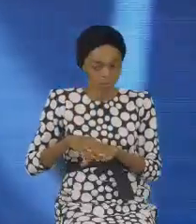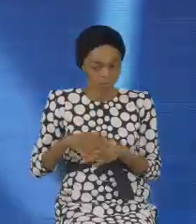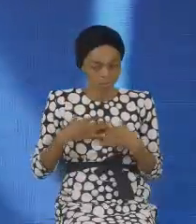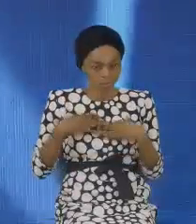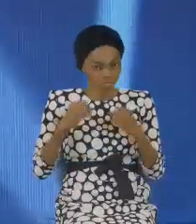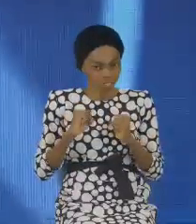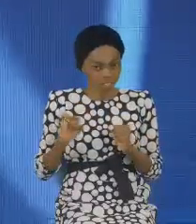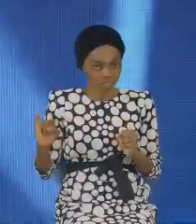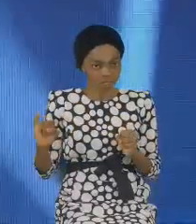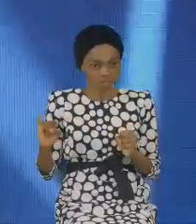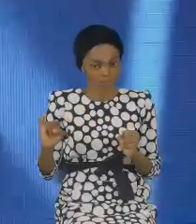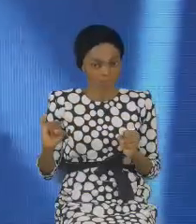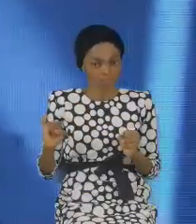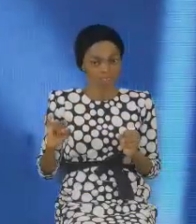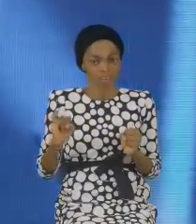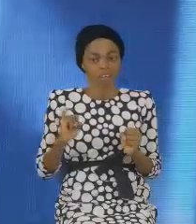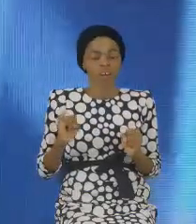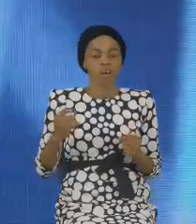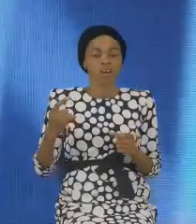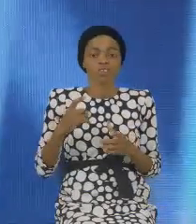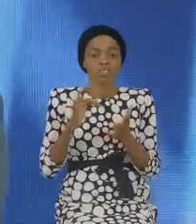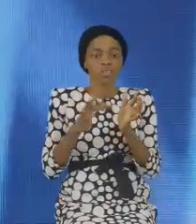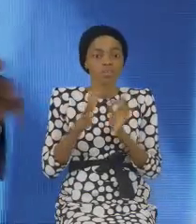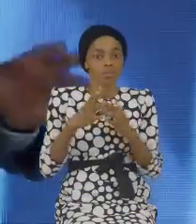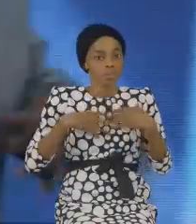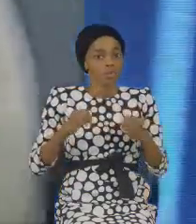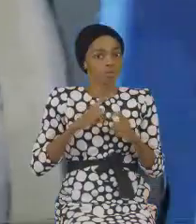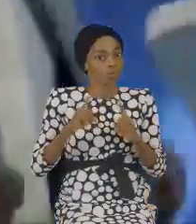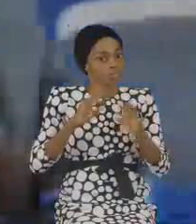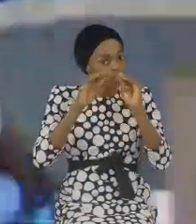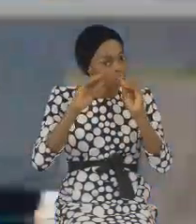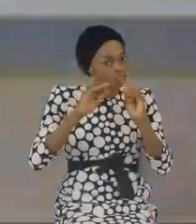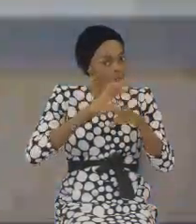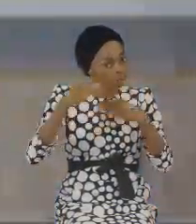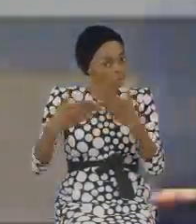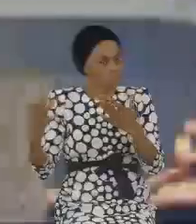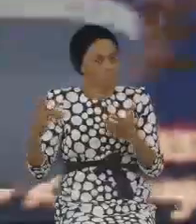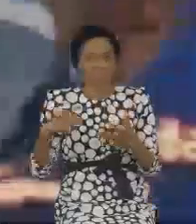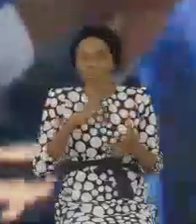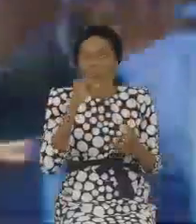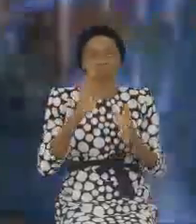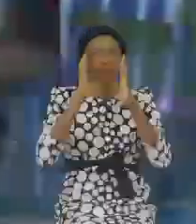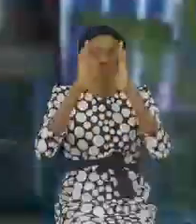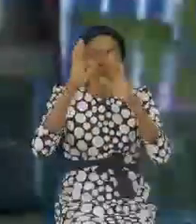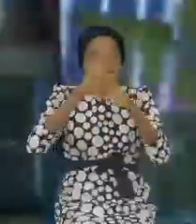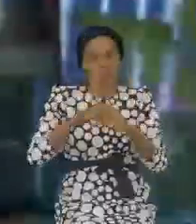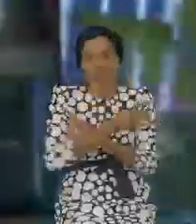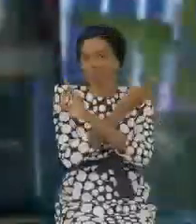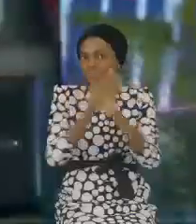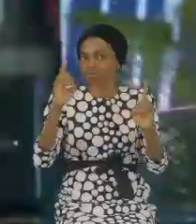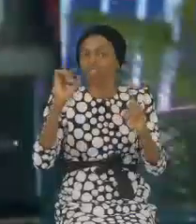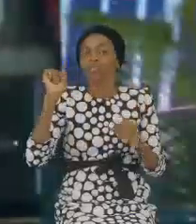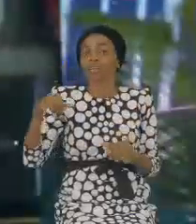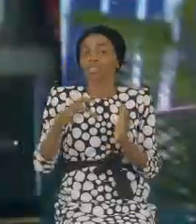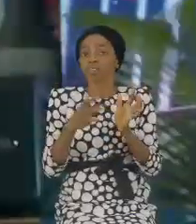Jesus healed, he went beyond healing all things. We're not to specialize in deliverance. Yes, he delivered the people